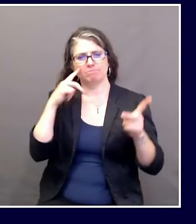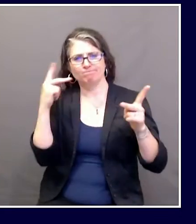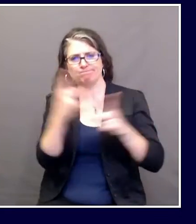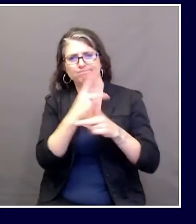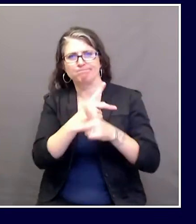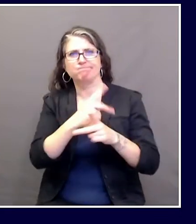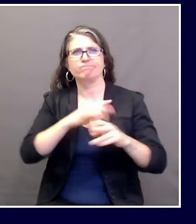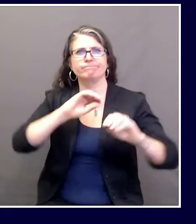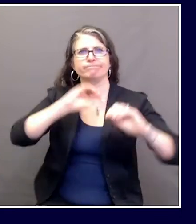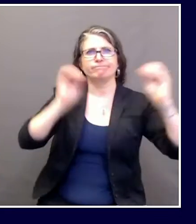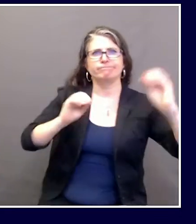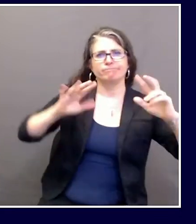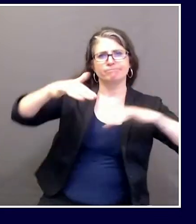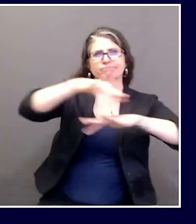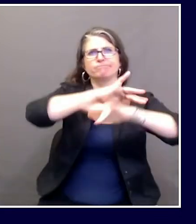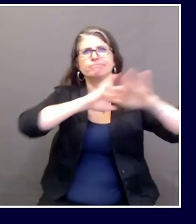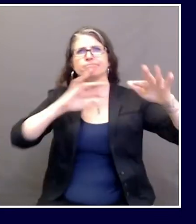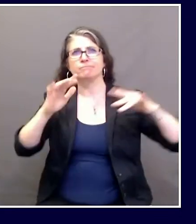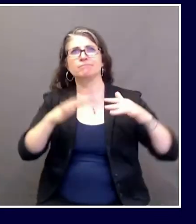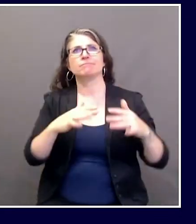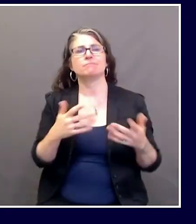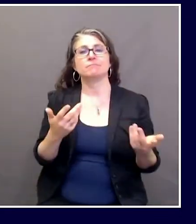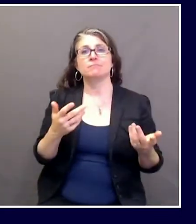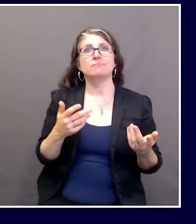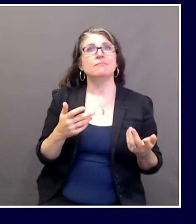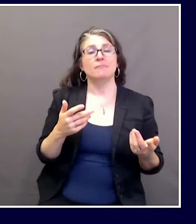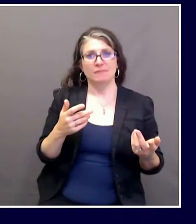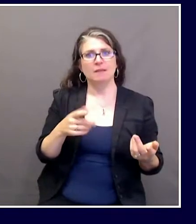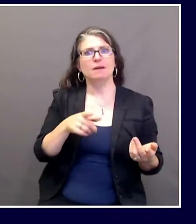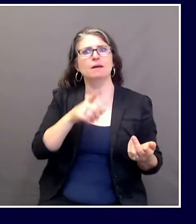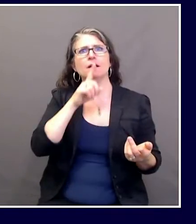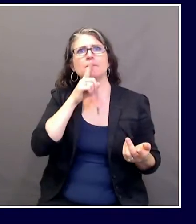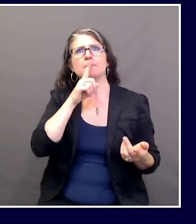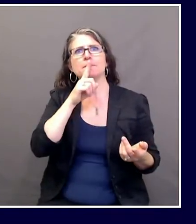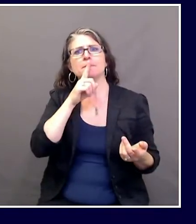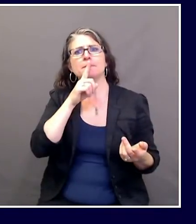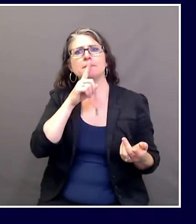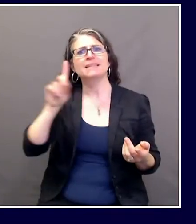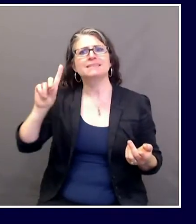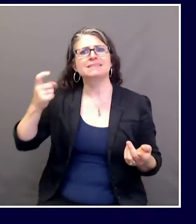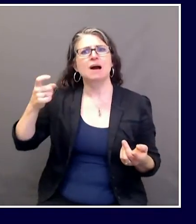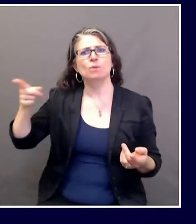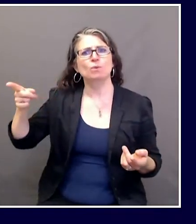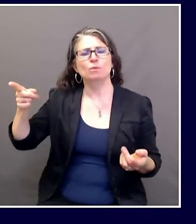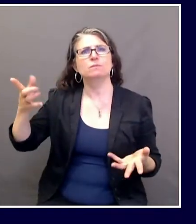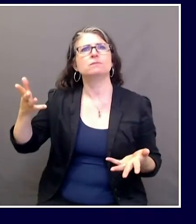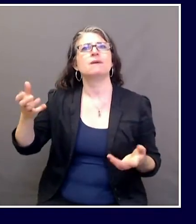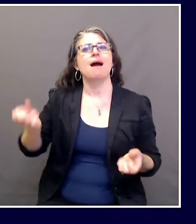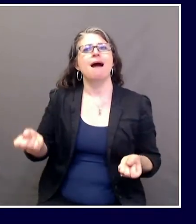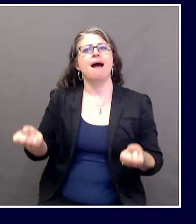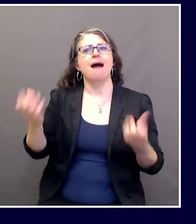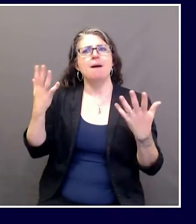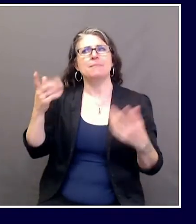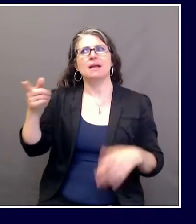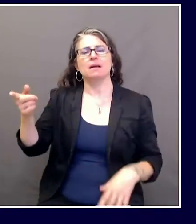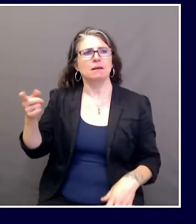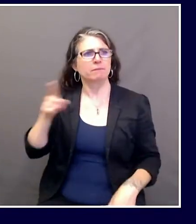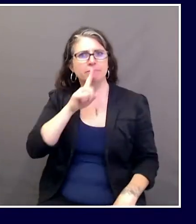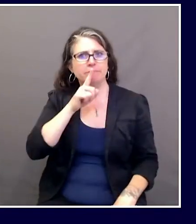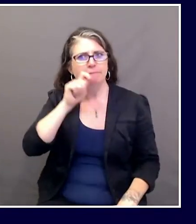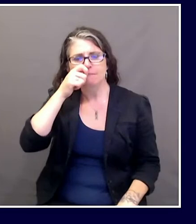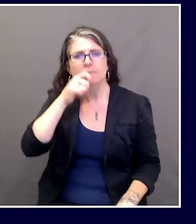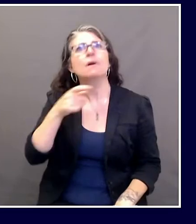about it, it's that proverbial iceberg. And in any outbreak, no matter if it's a foodborne outbreak,